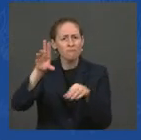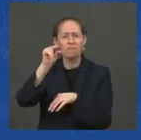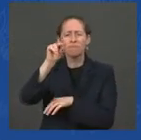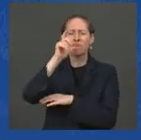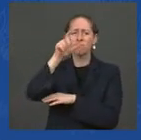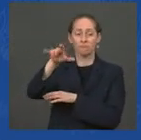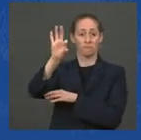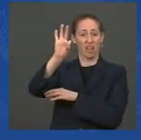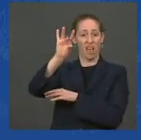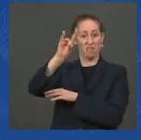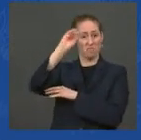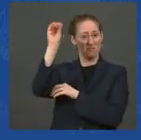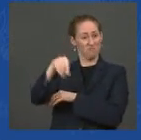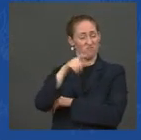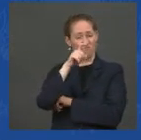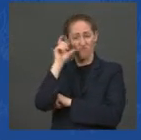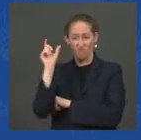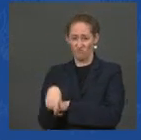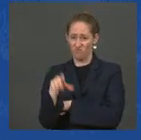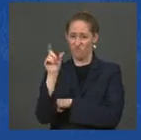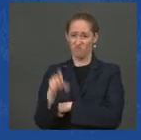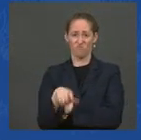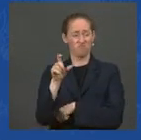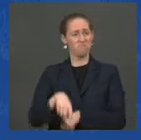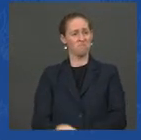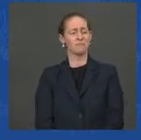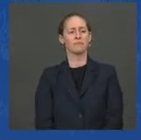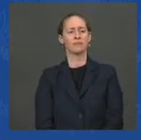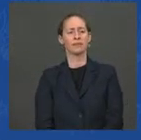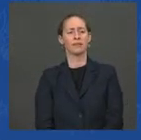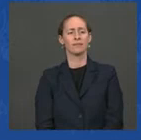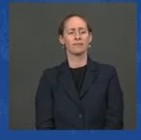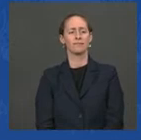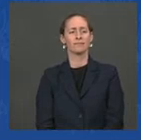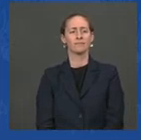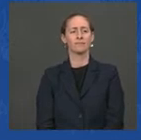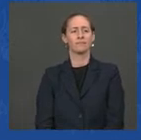degree. Guess what, though? It's the ultimate blue-collar,